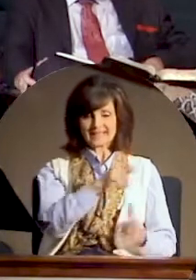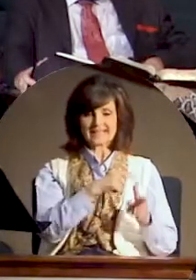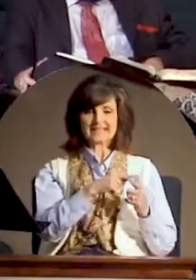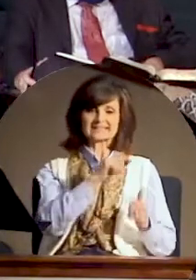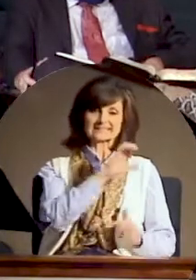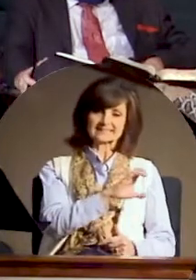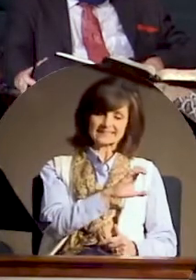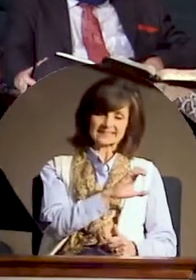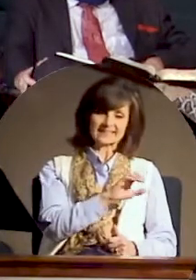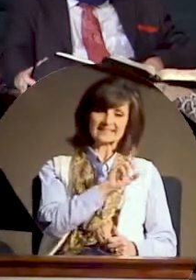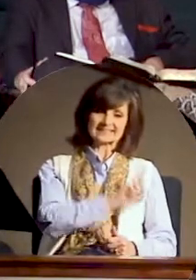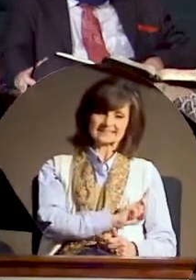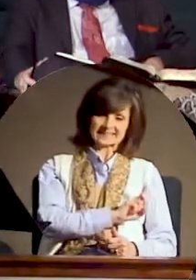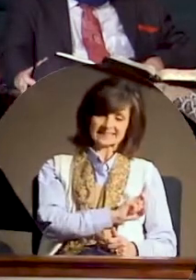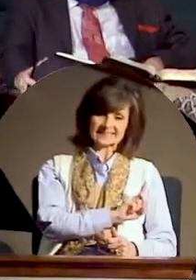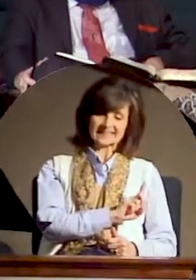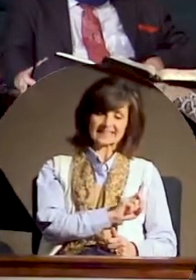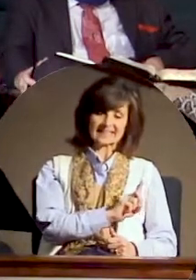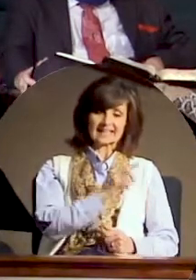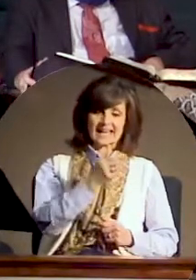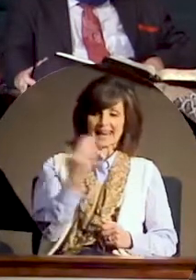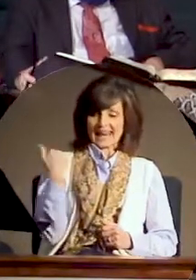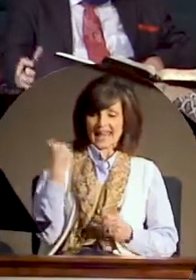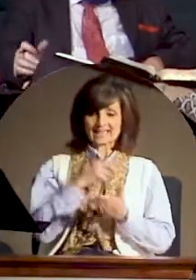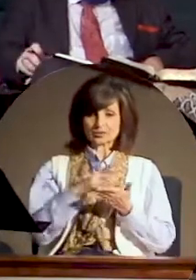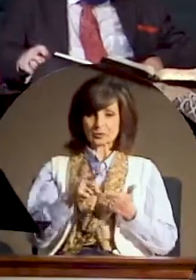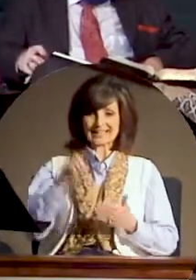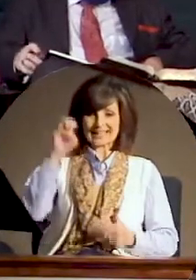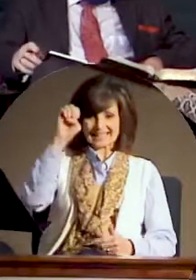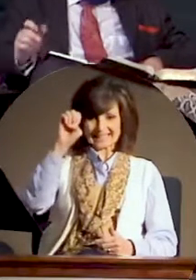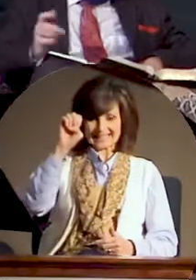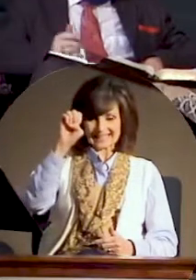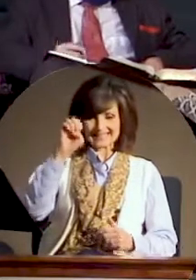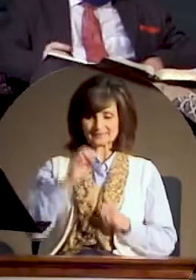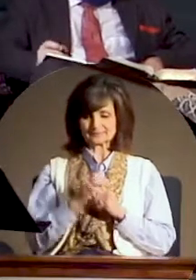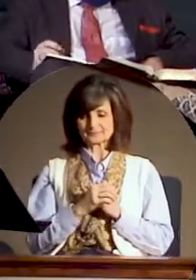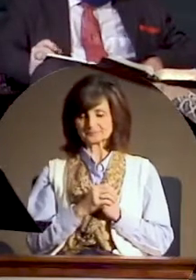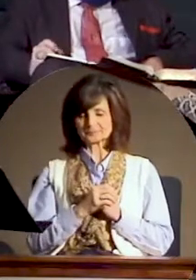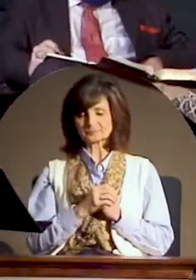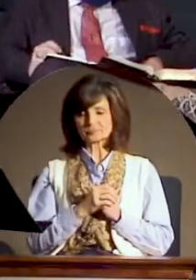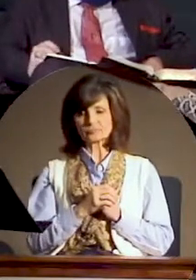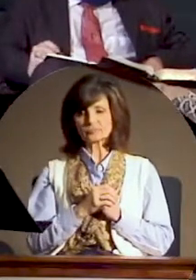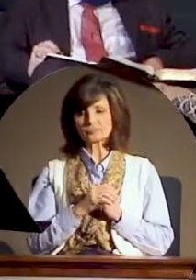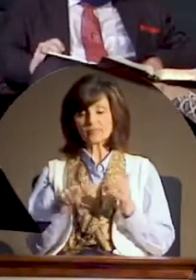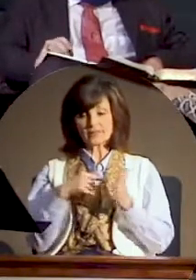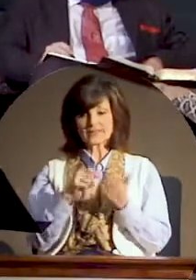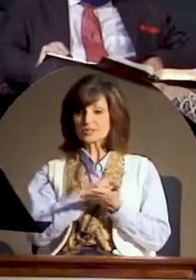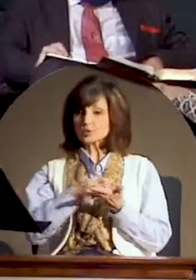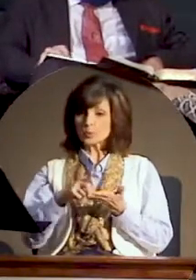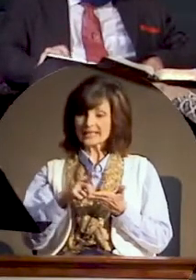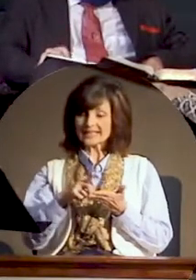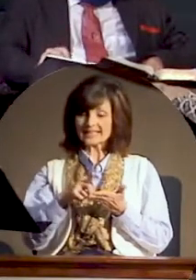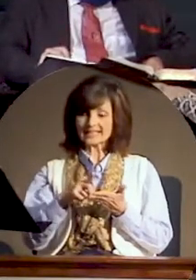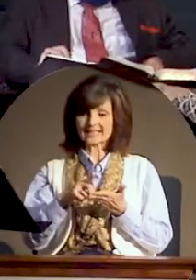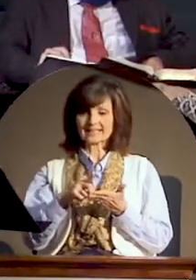then C, and then D, and then last week, we were on the letter E. Well, this week, we're